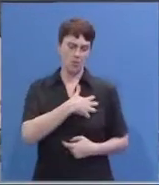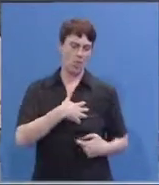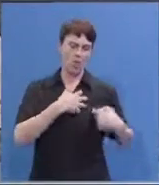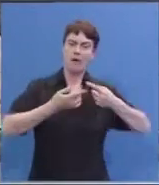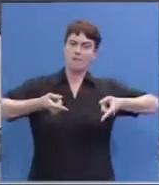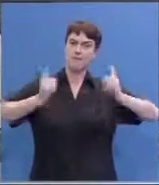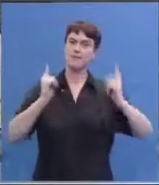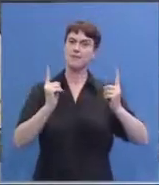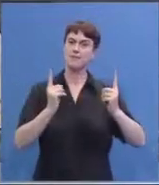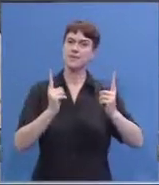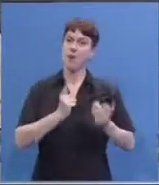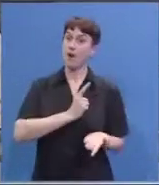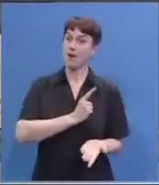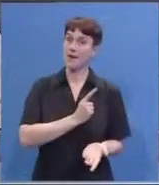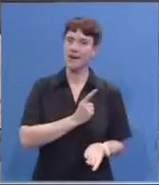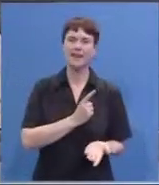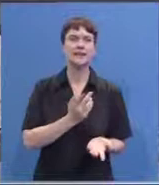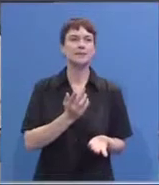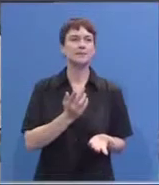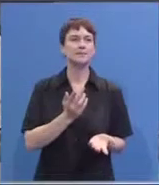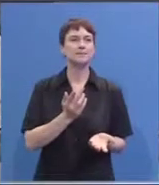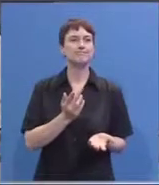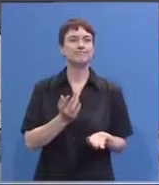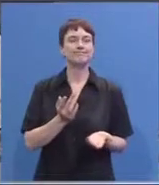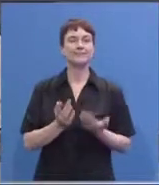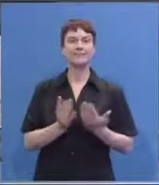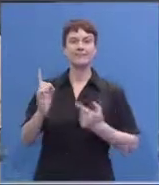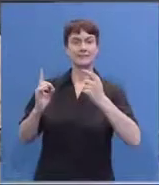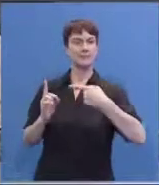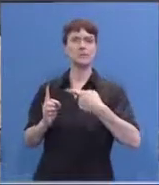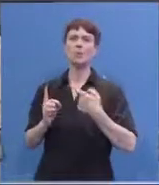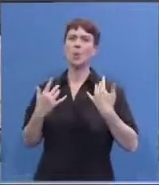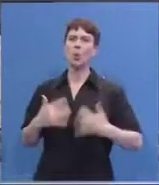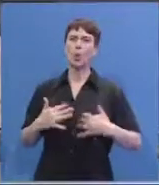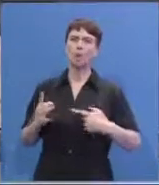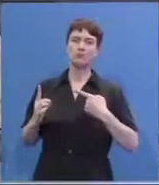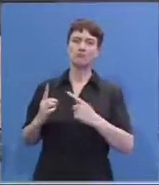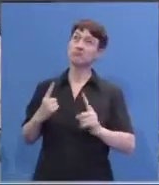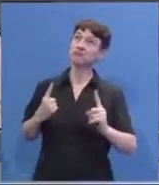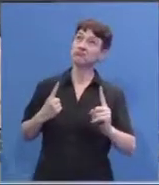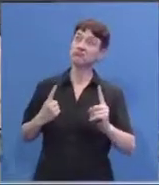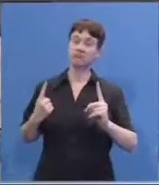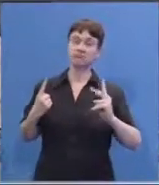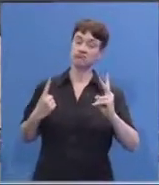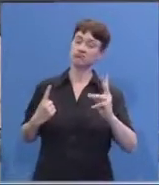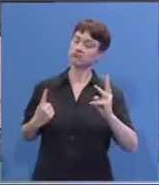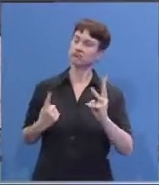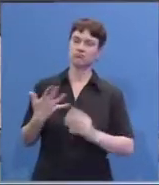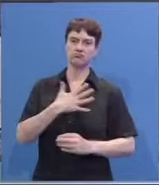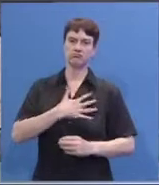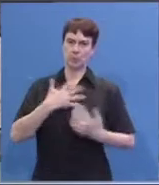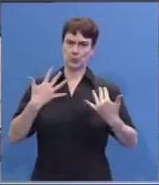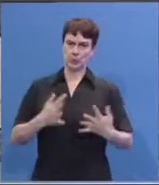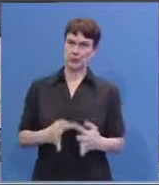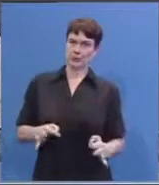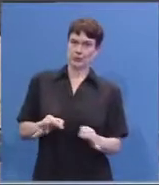It is because how do we get to live up to his morals or some of the aspects that he had articulated